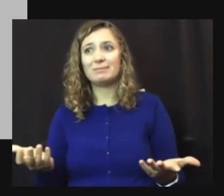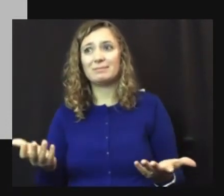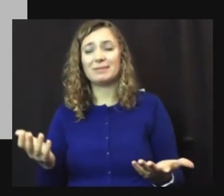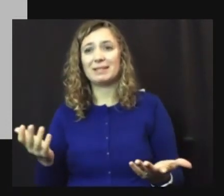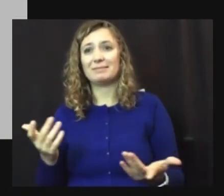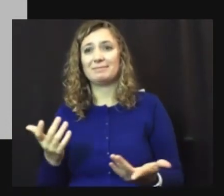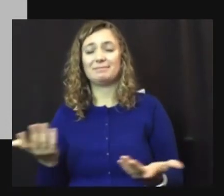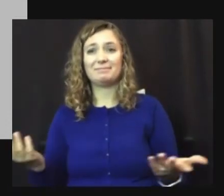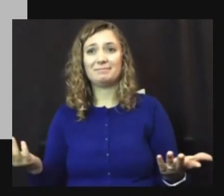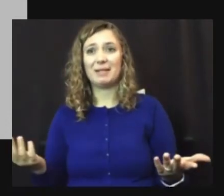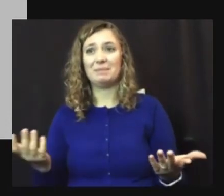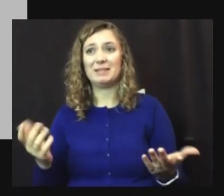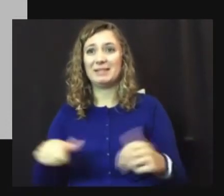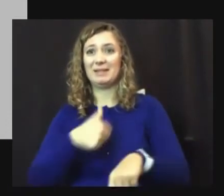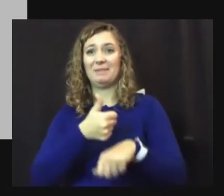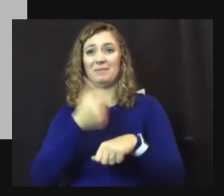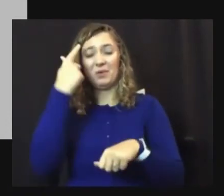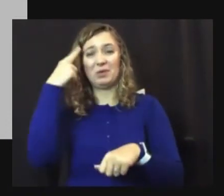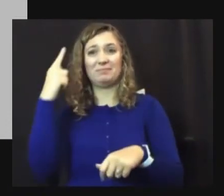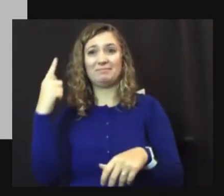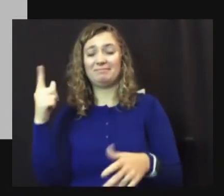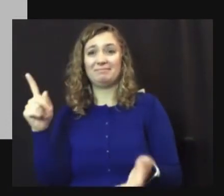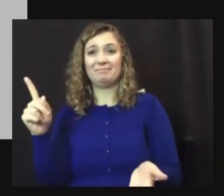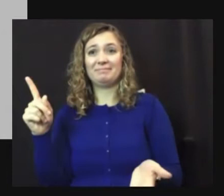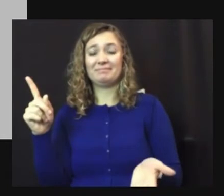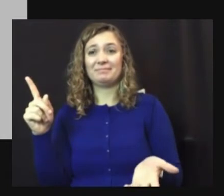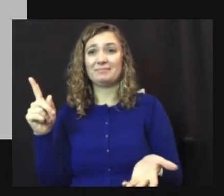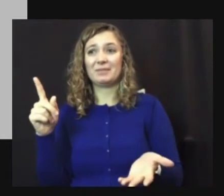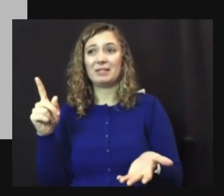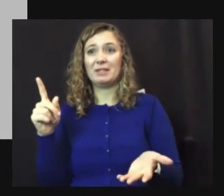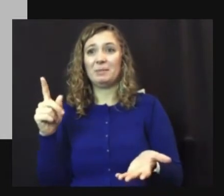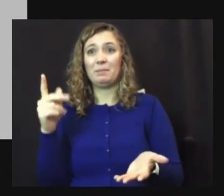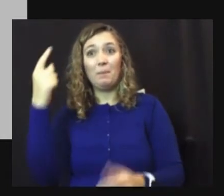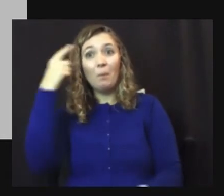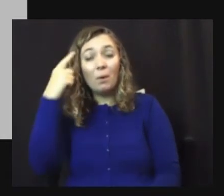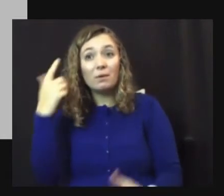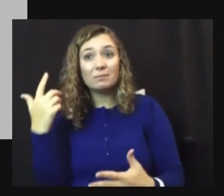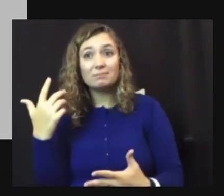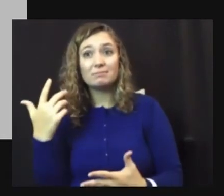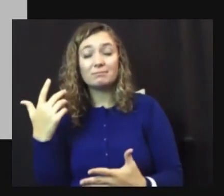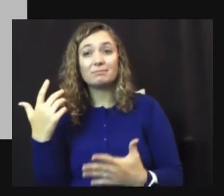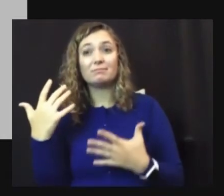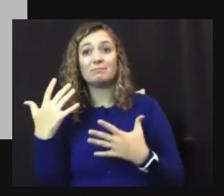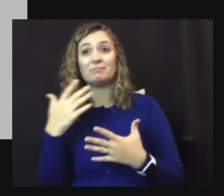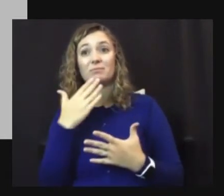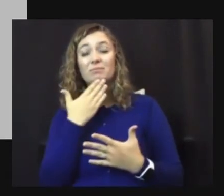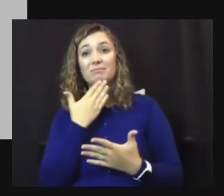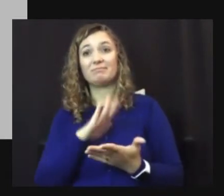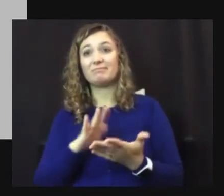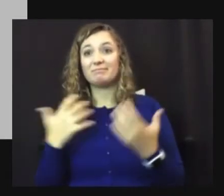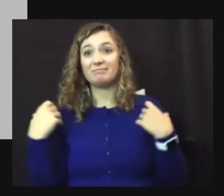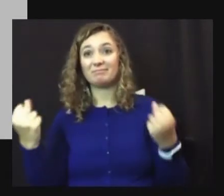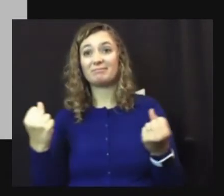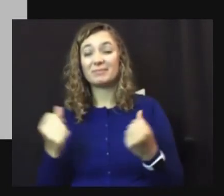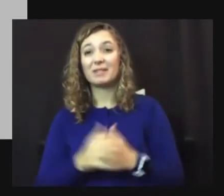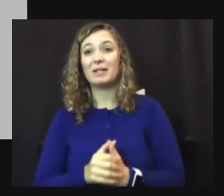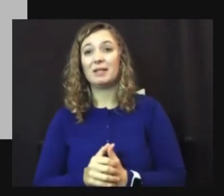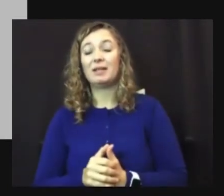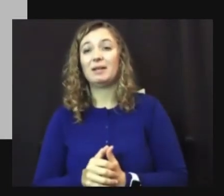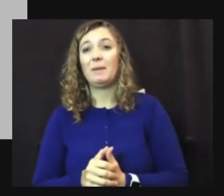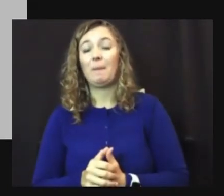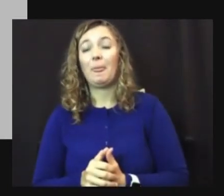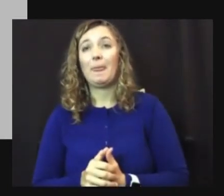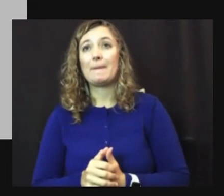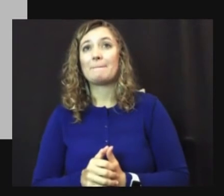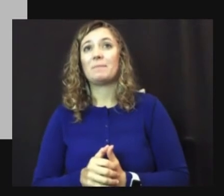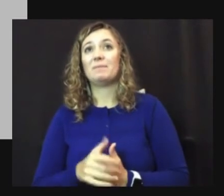just setting myself up for poor mental health, a sense of failure and inadequacy, and to